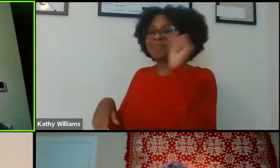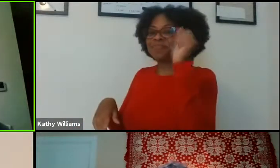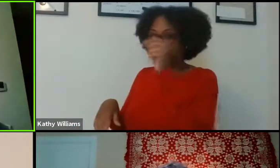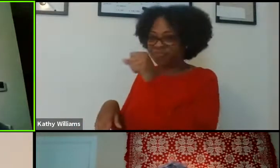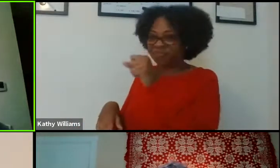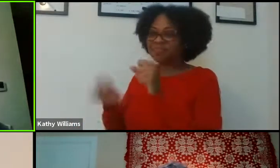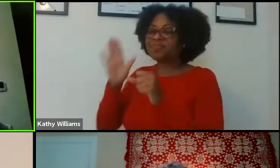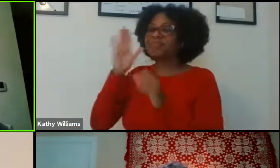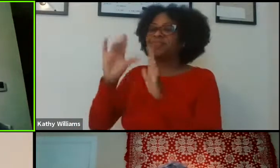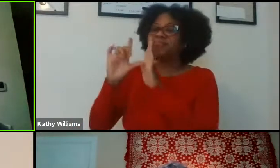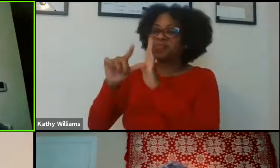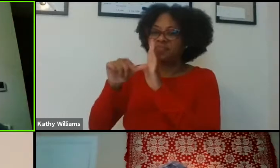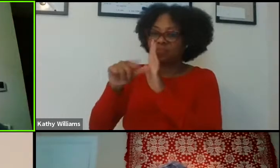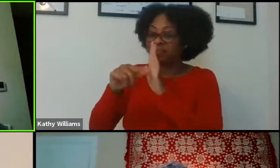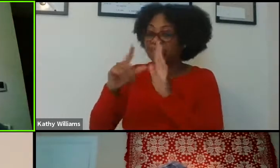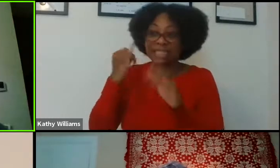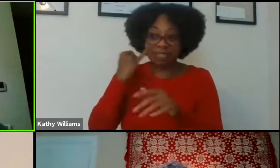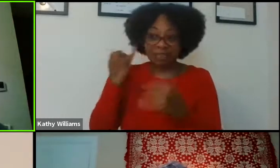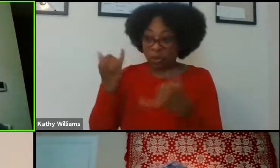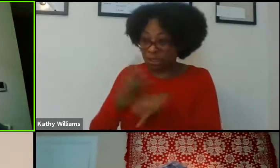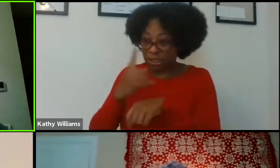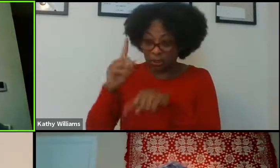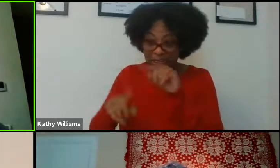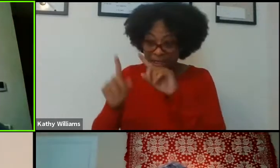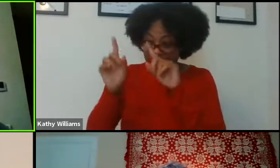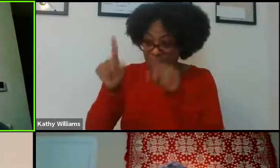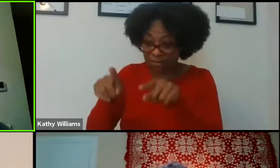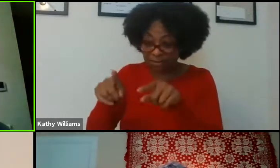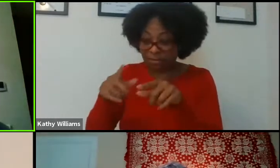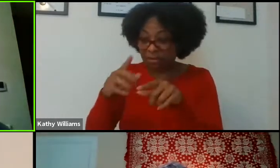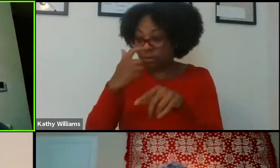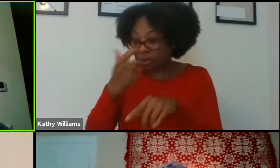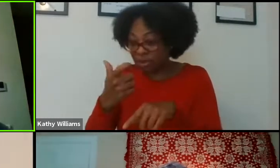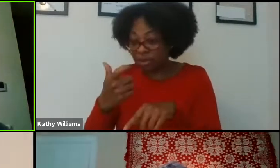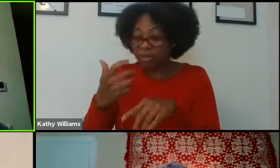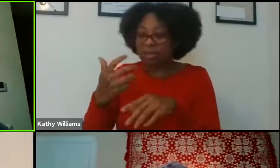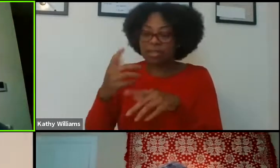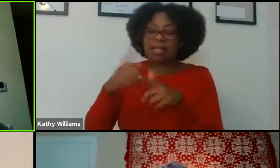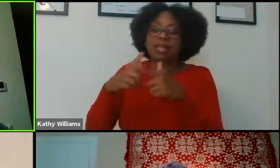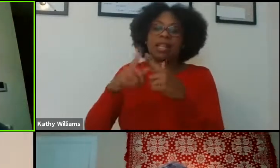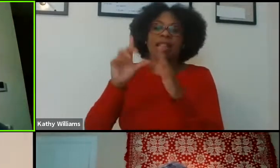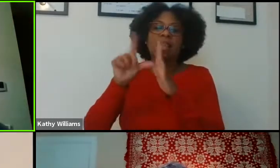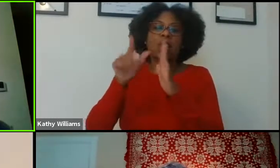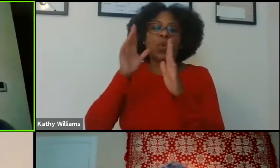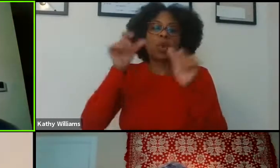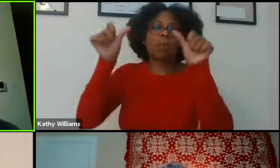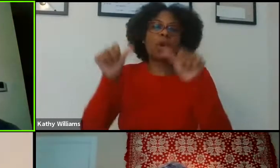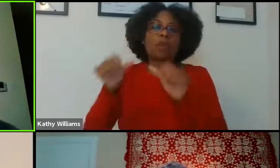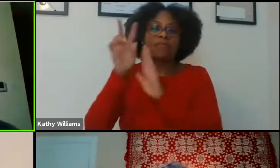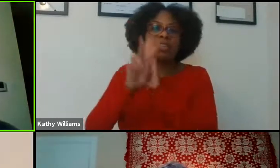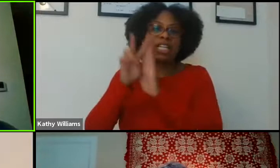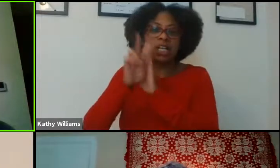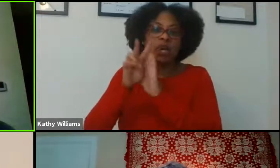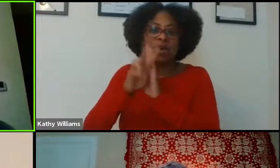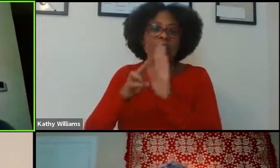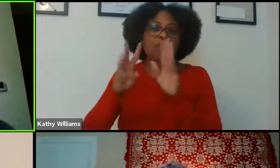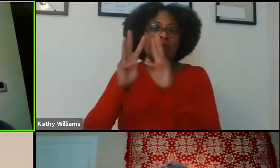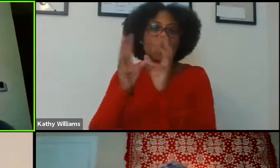question. Any more questions for our expertise